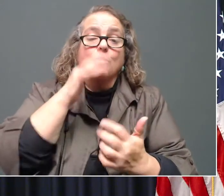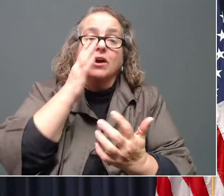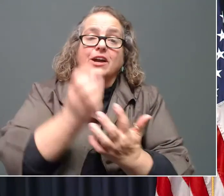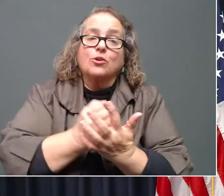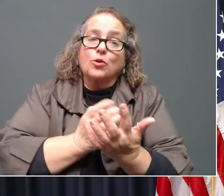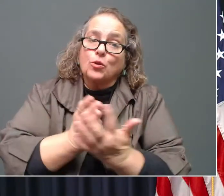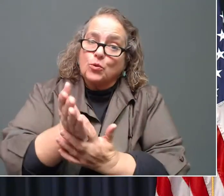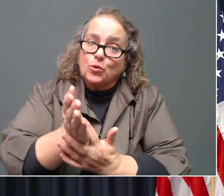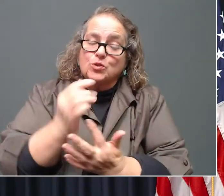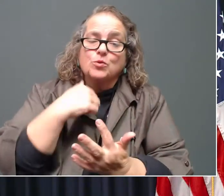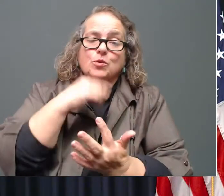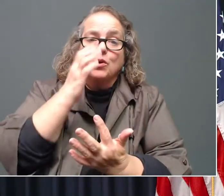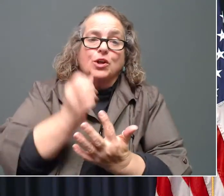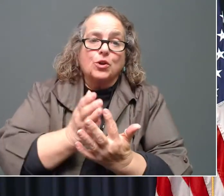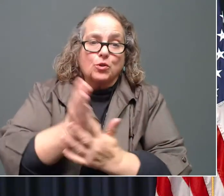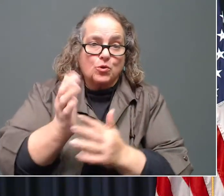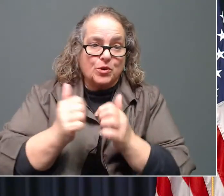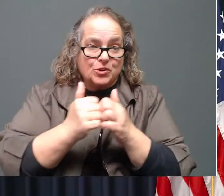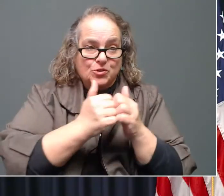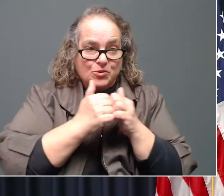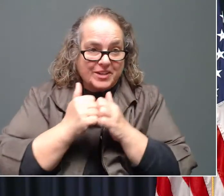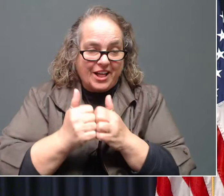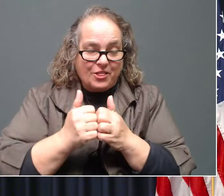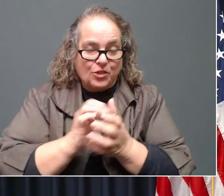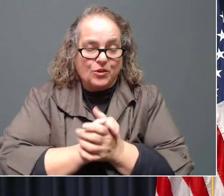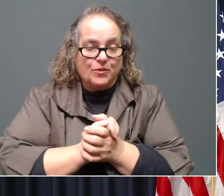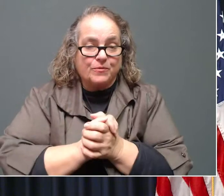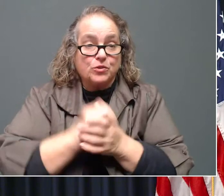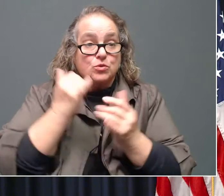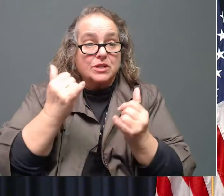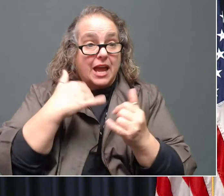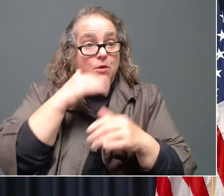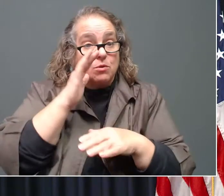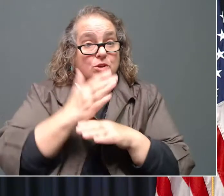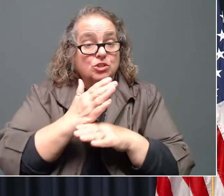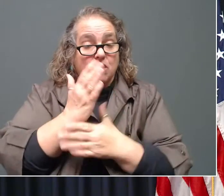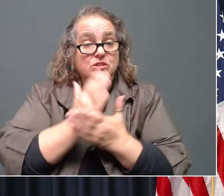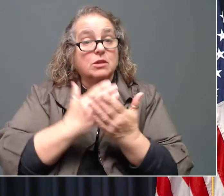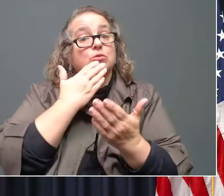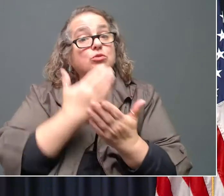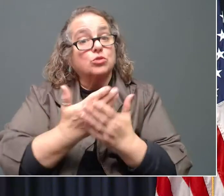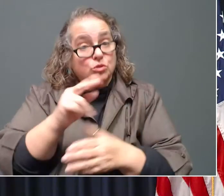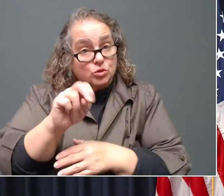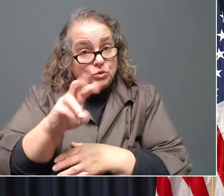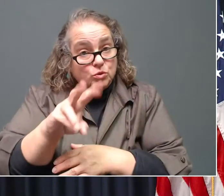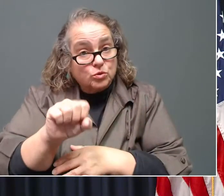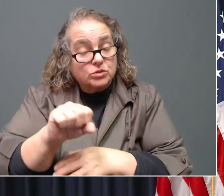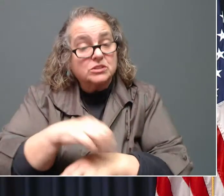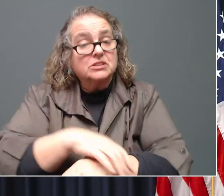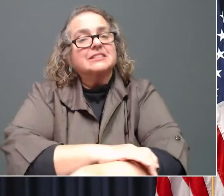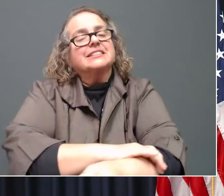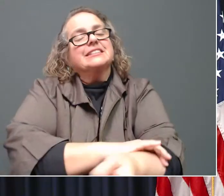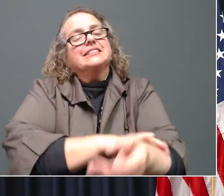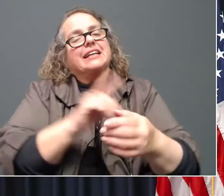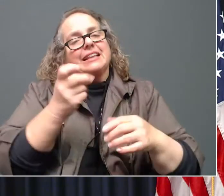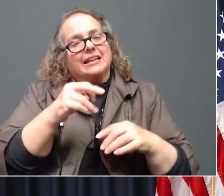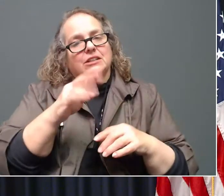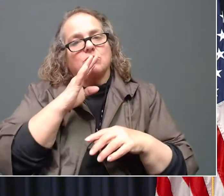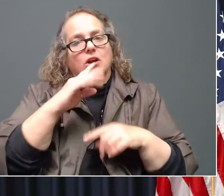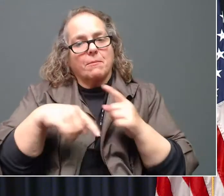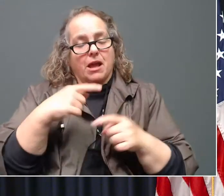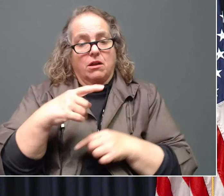get through it together. Today, we're going to share some good news, and then we're going to talk about COVID